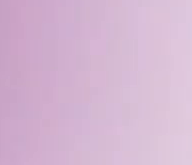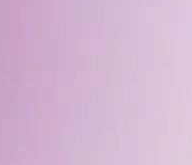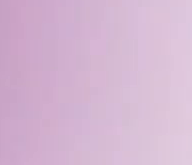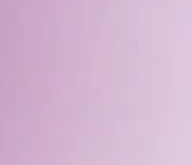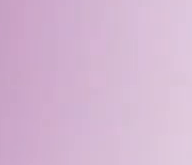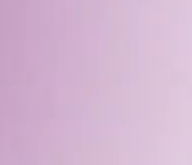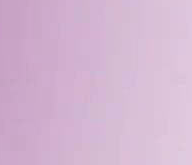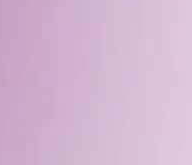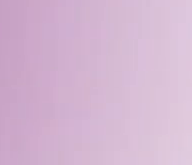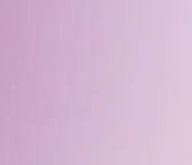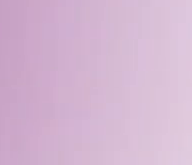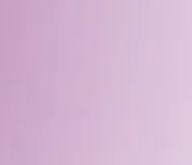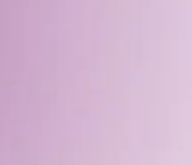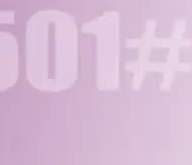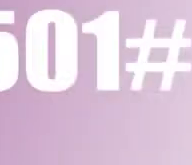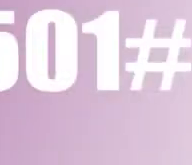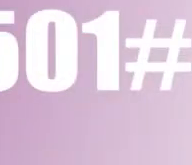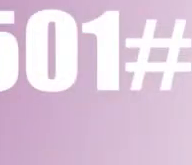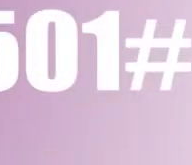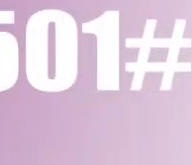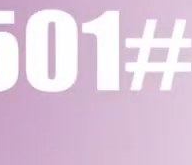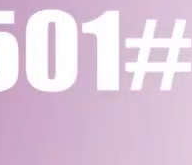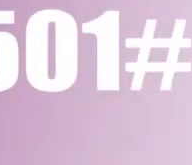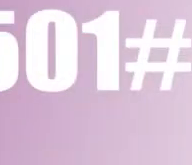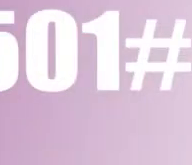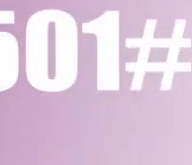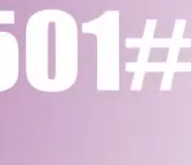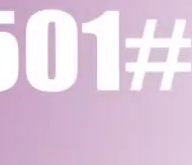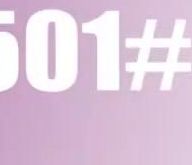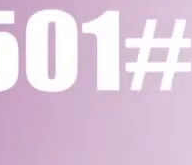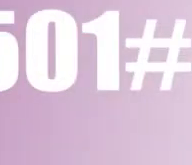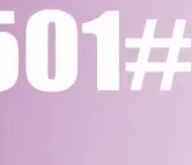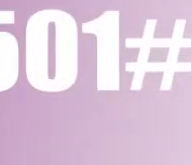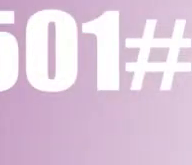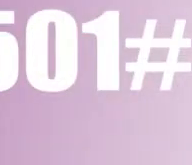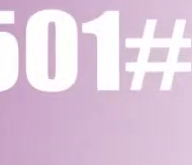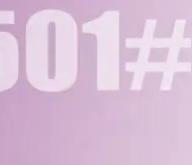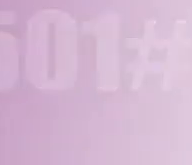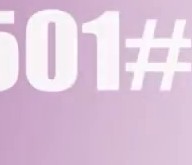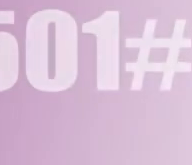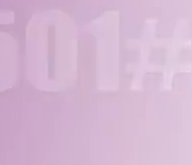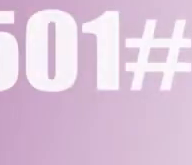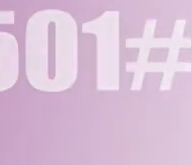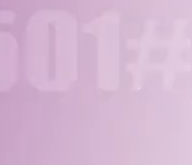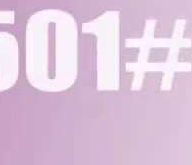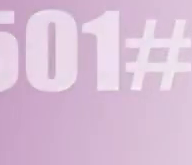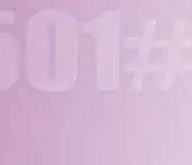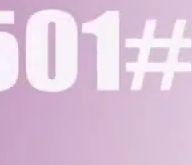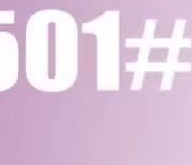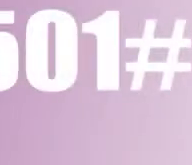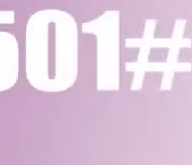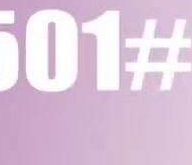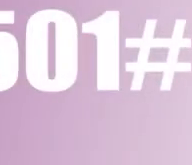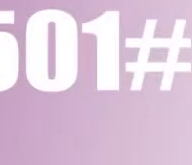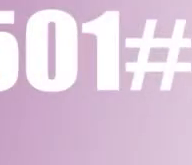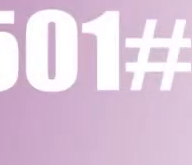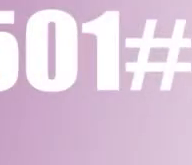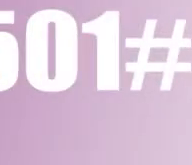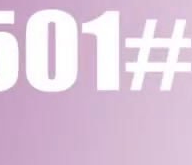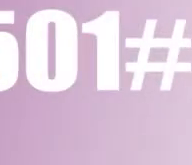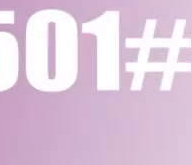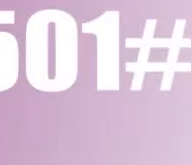*812*501#. Kijana kanipigia simu amejawa na huzuni. Amefadhaika yuhoi. Nikamuuliza